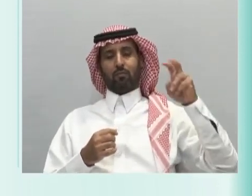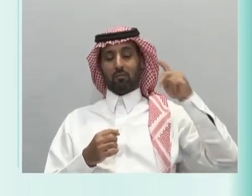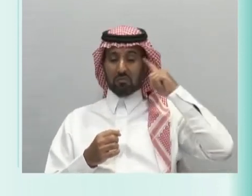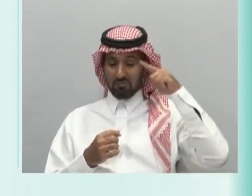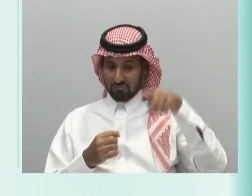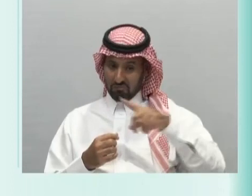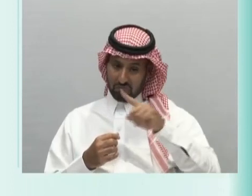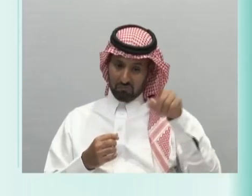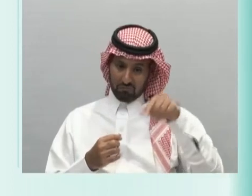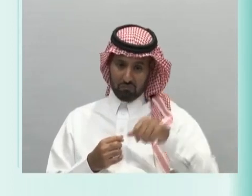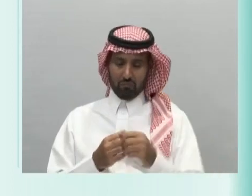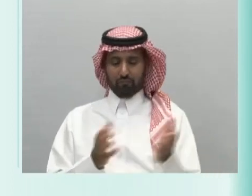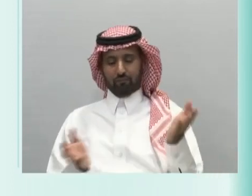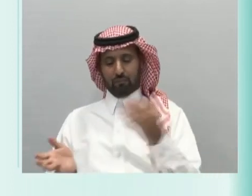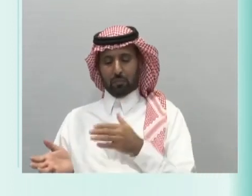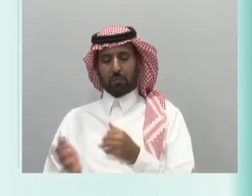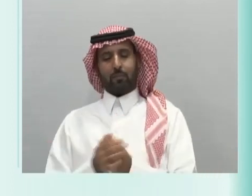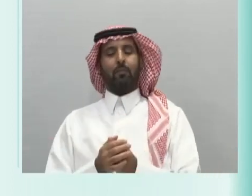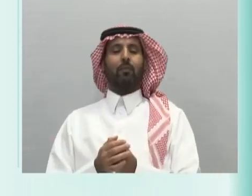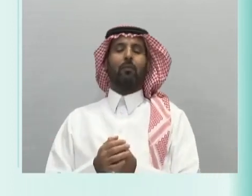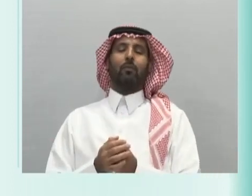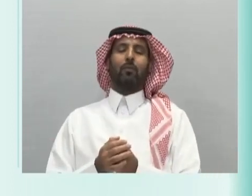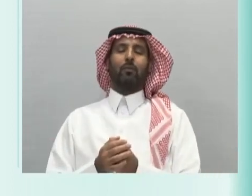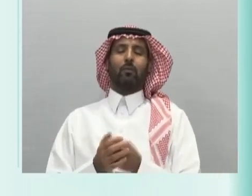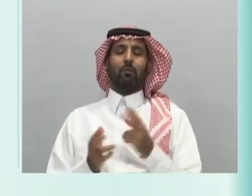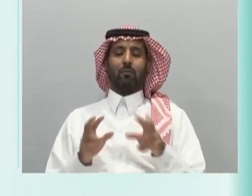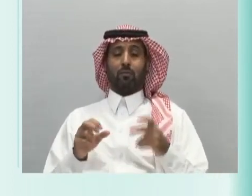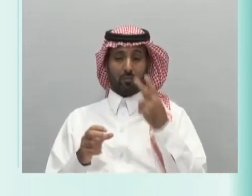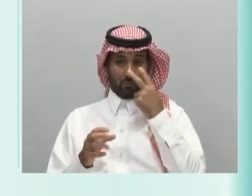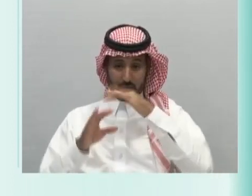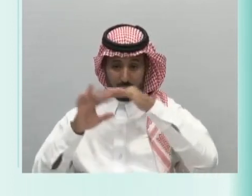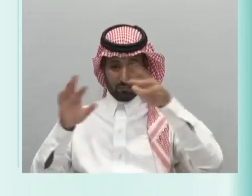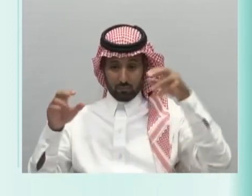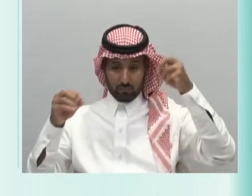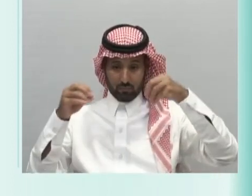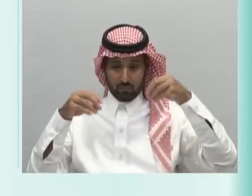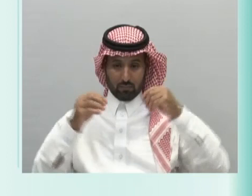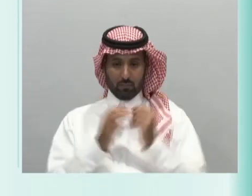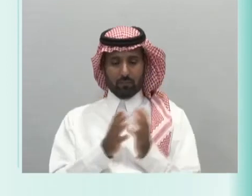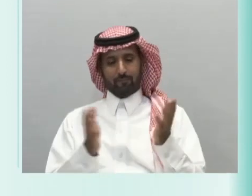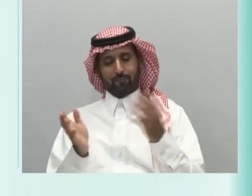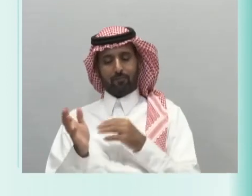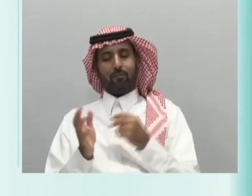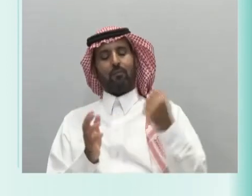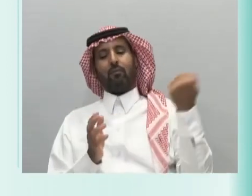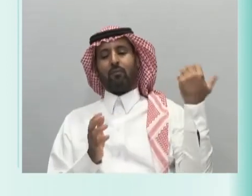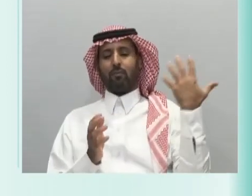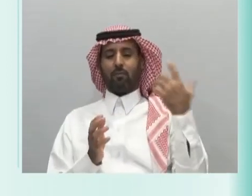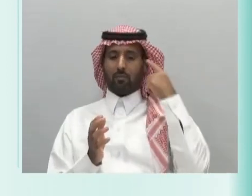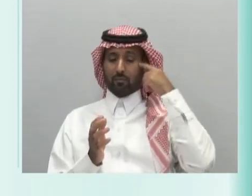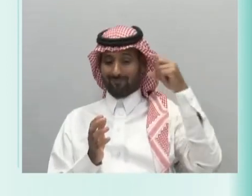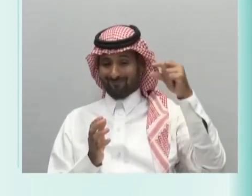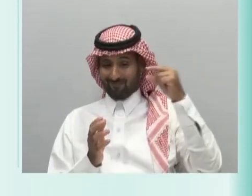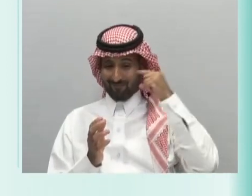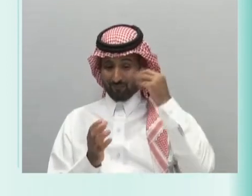that gives guests the opportunity to explore the rainforest canopy. Okay. Next, number five, capsule